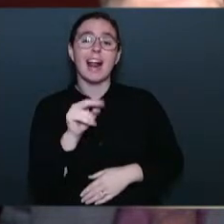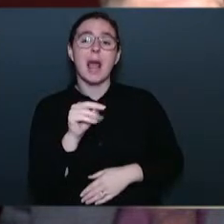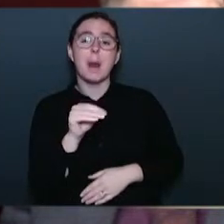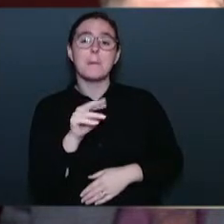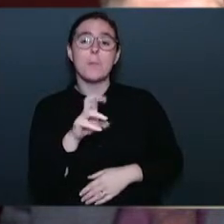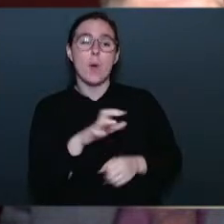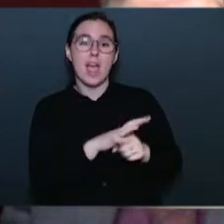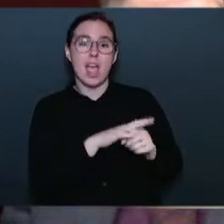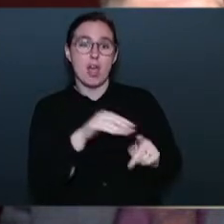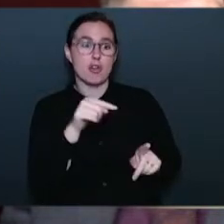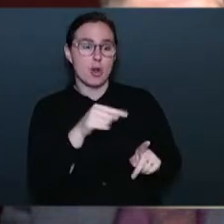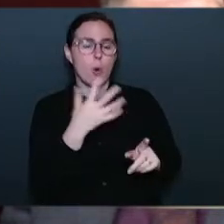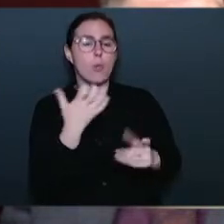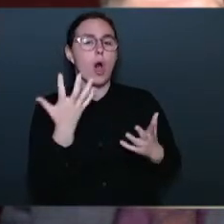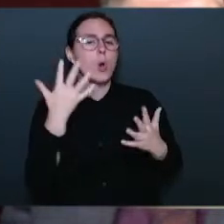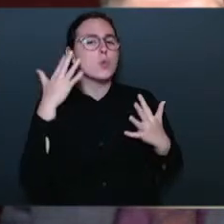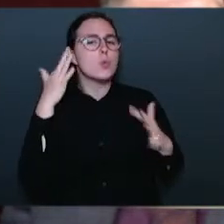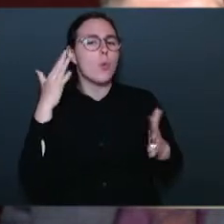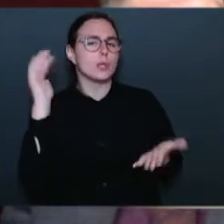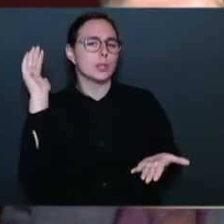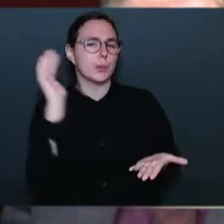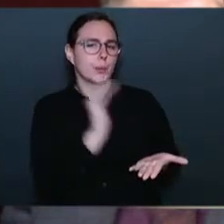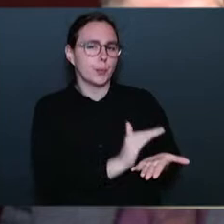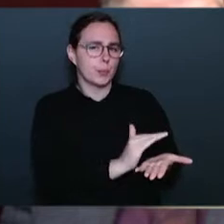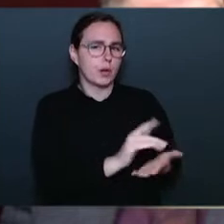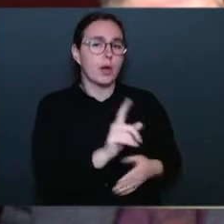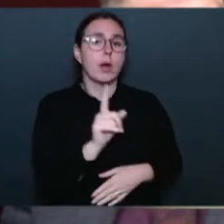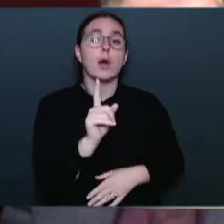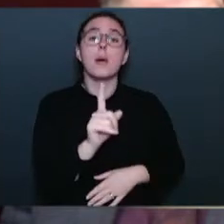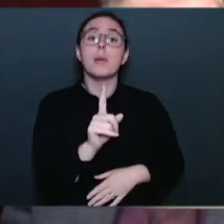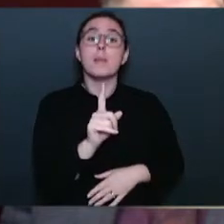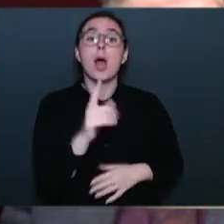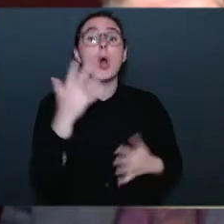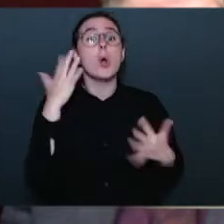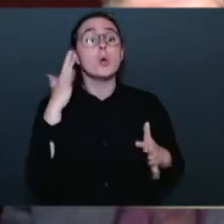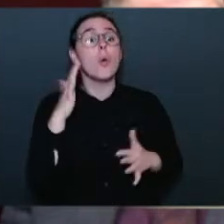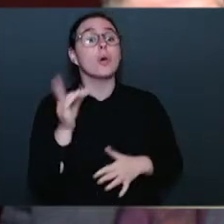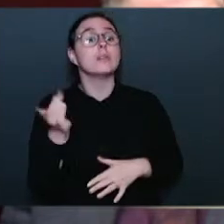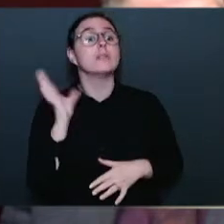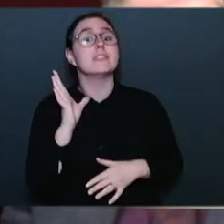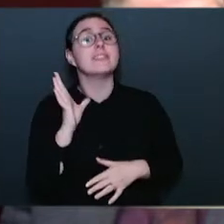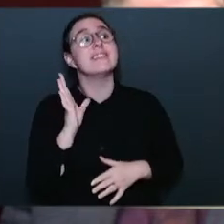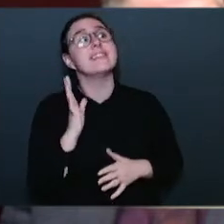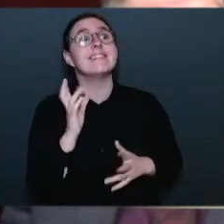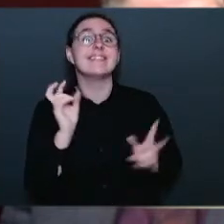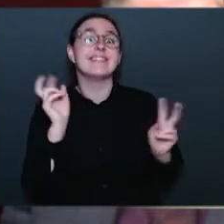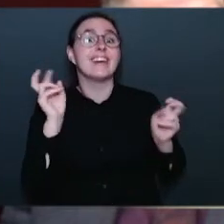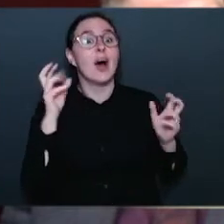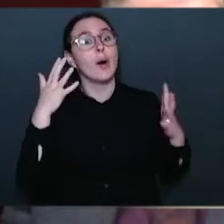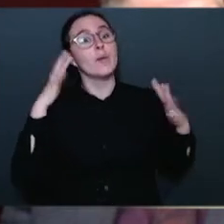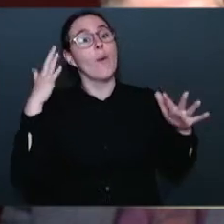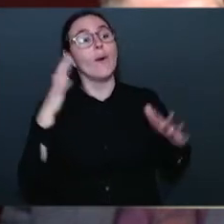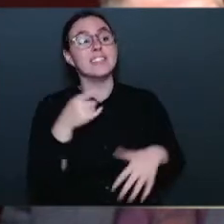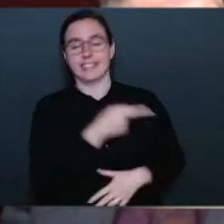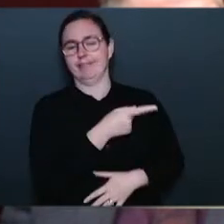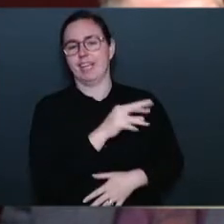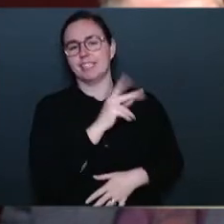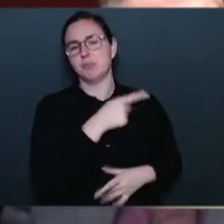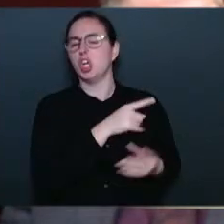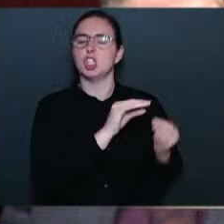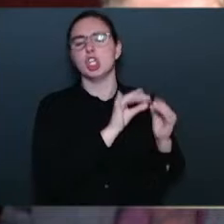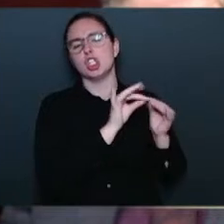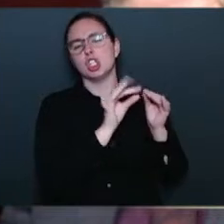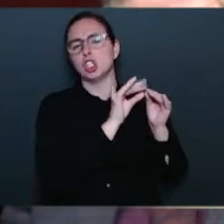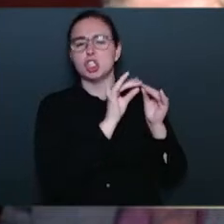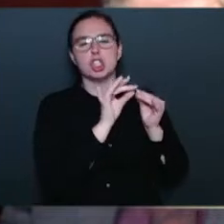MVP just did in BC the NDP kicked out indigenous workers who were building the couch and District Hospital just